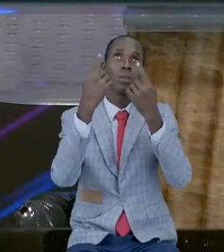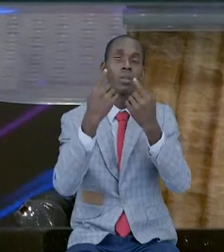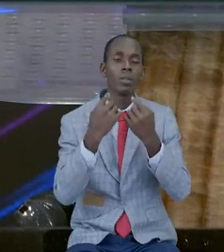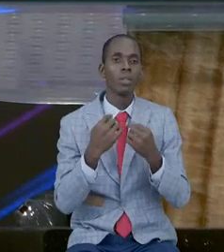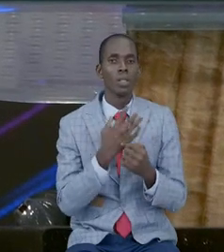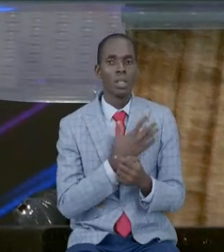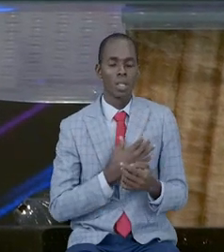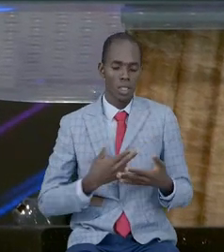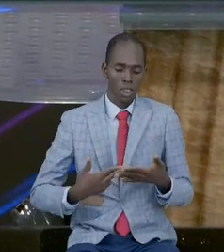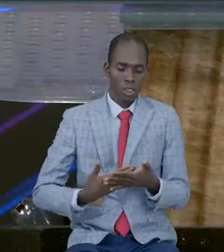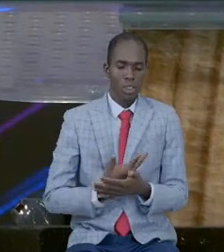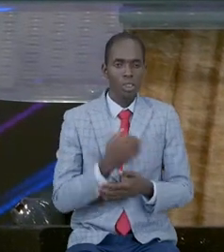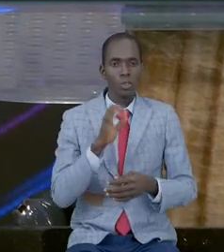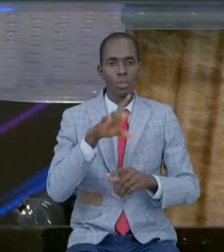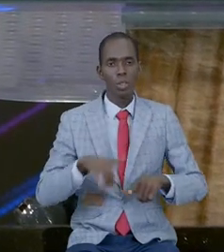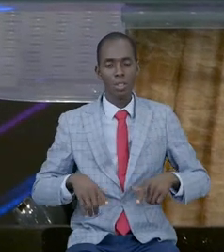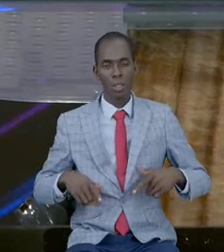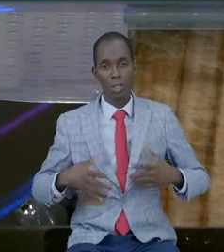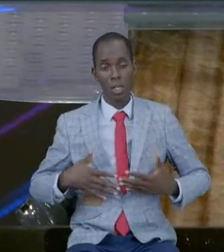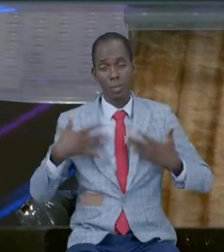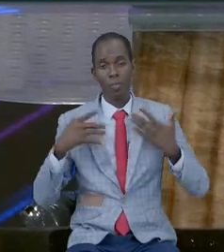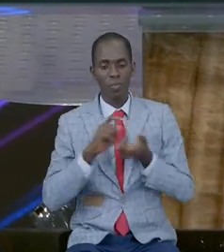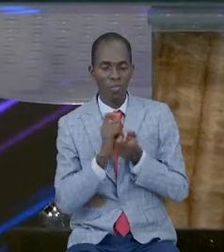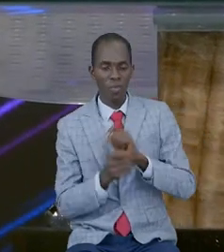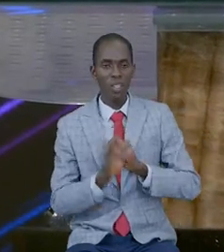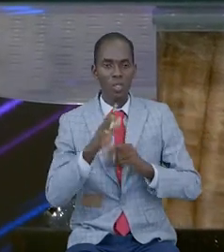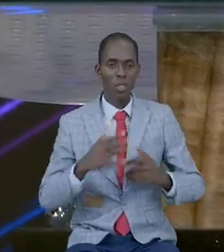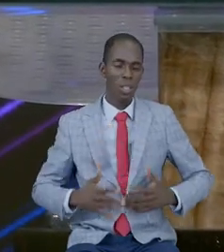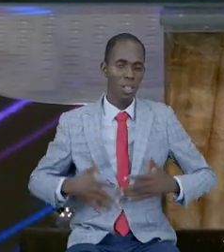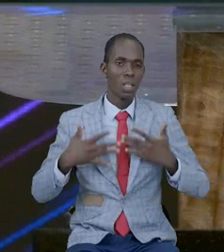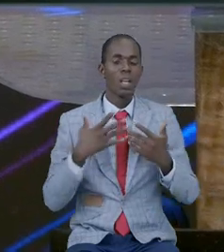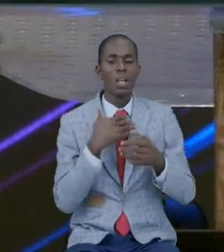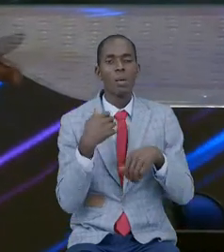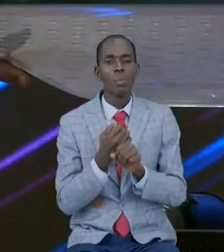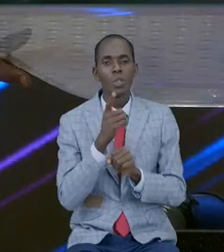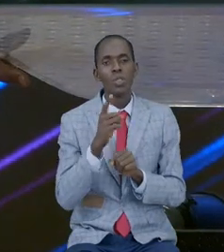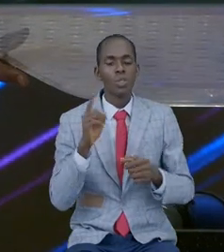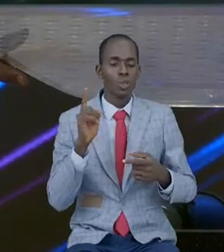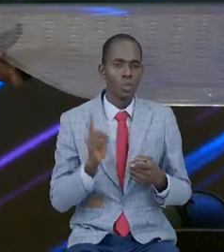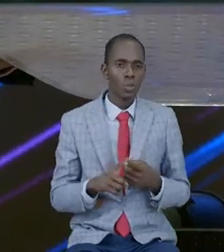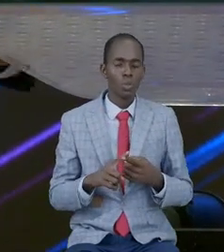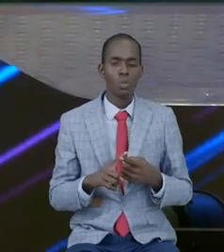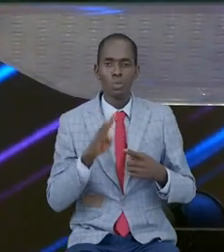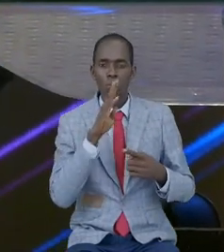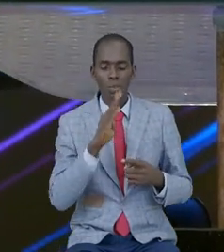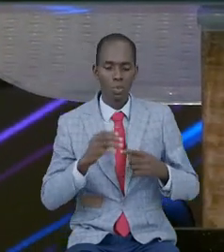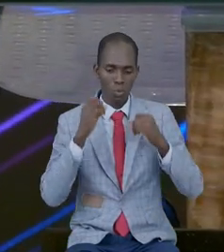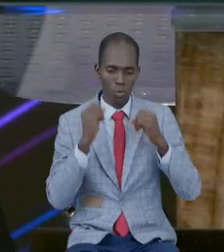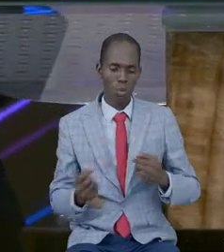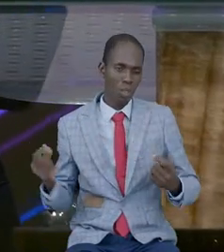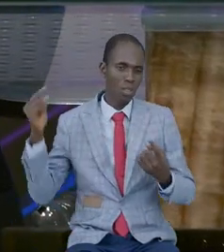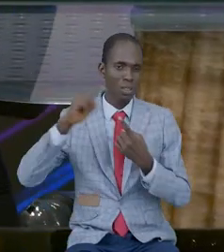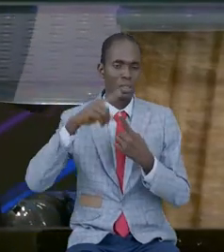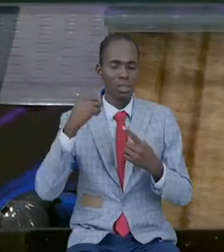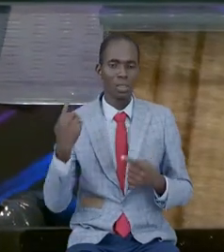renews your life it changes your life and it makes you feel for eternity all things